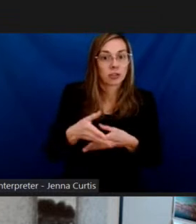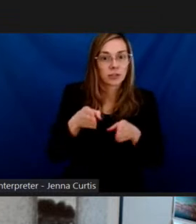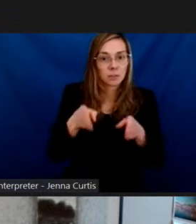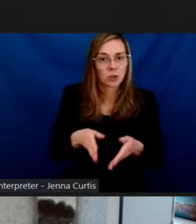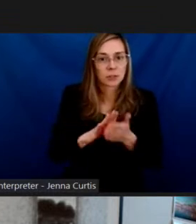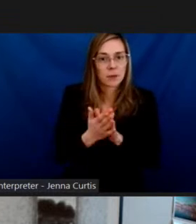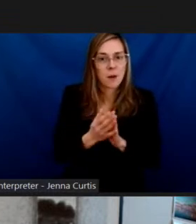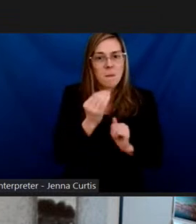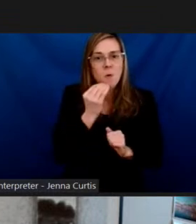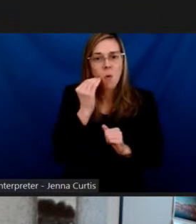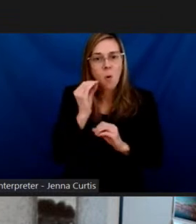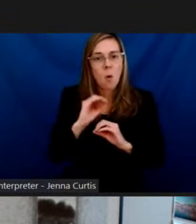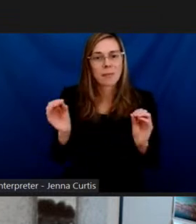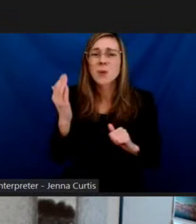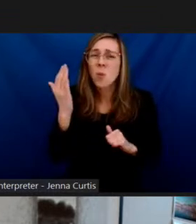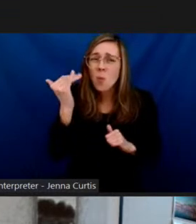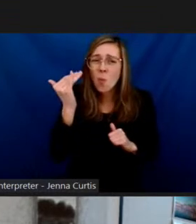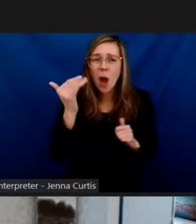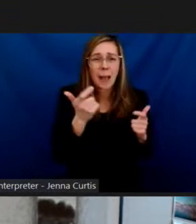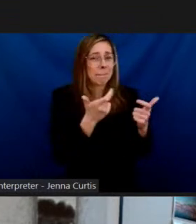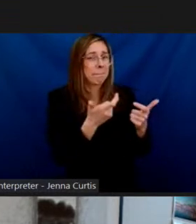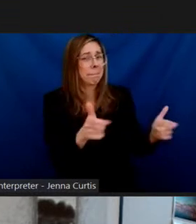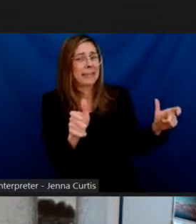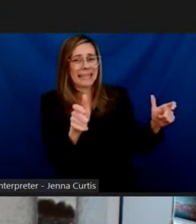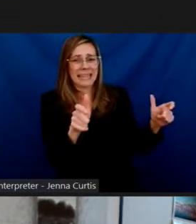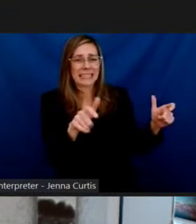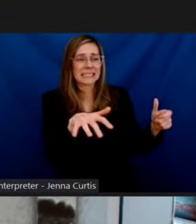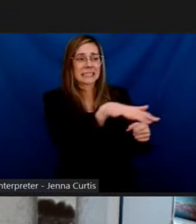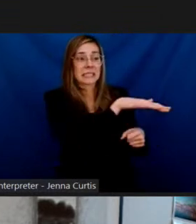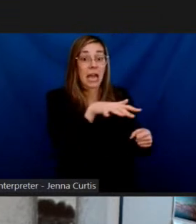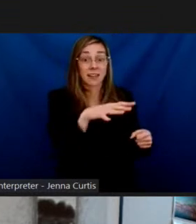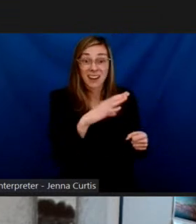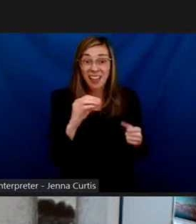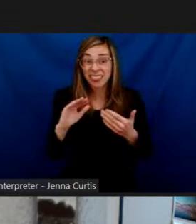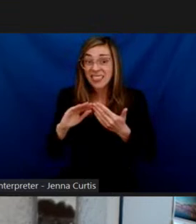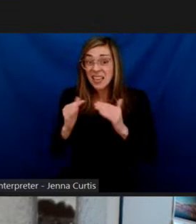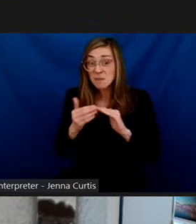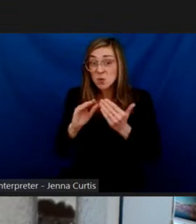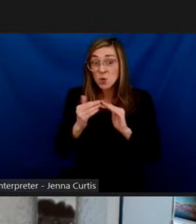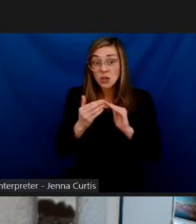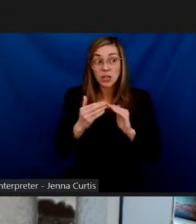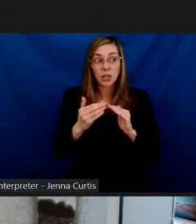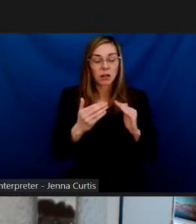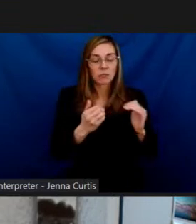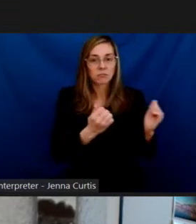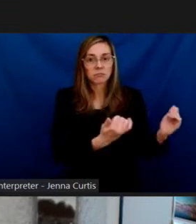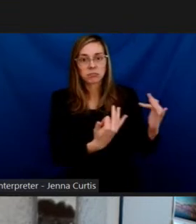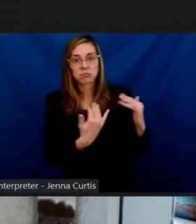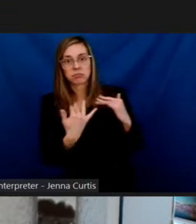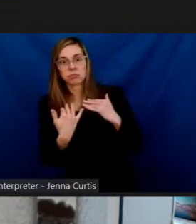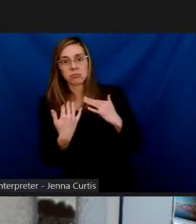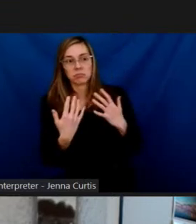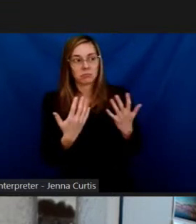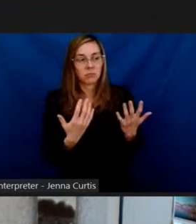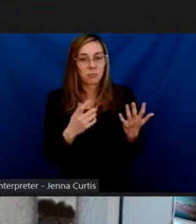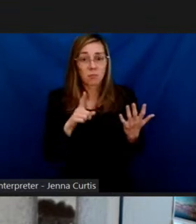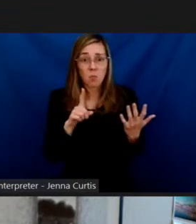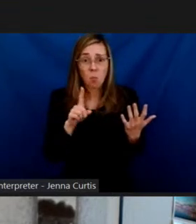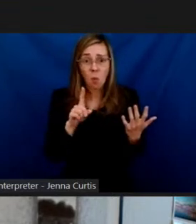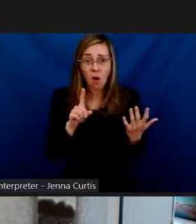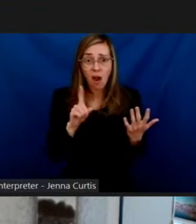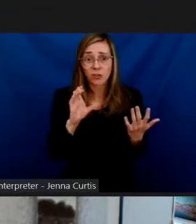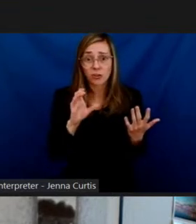large site and asking a community to absorb 100 to 150 individuals